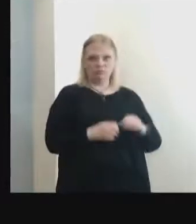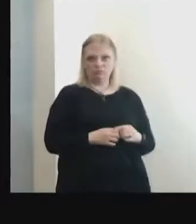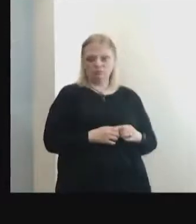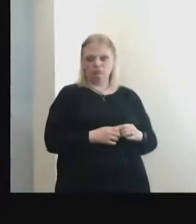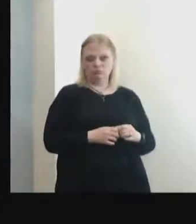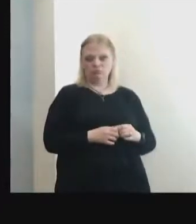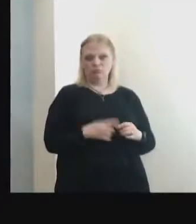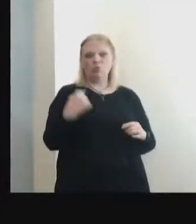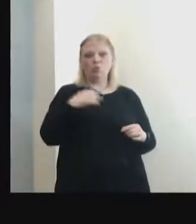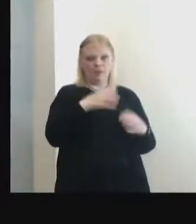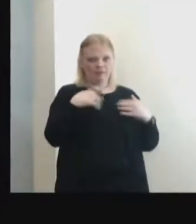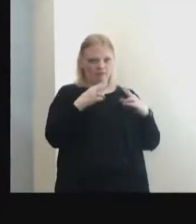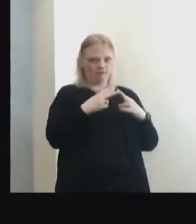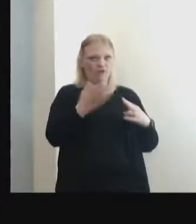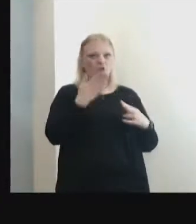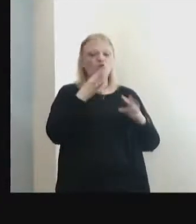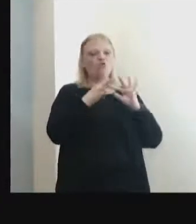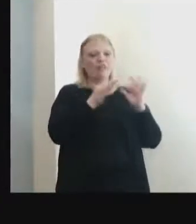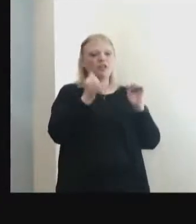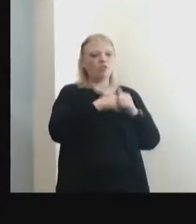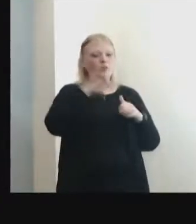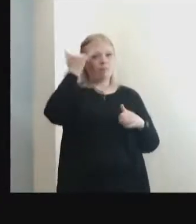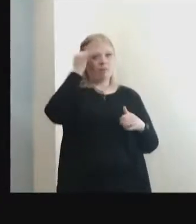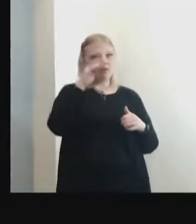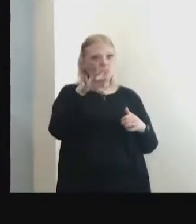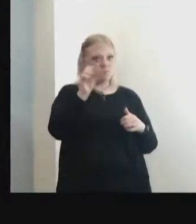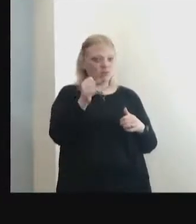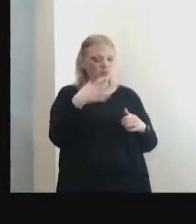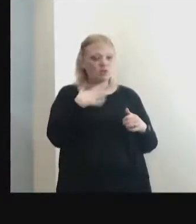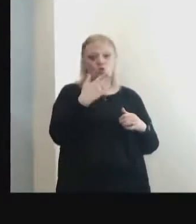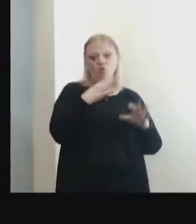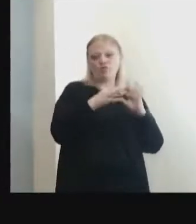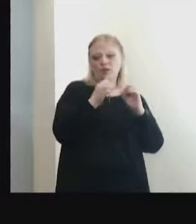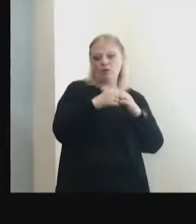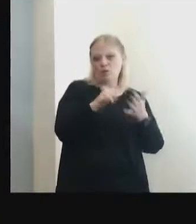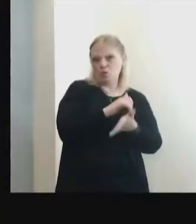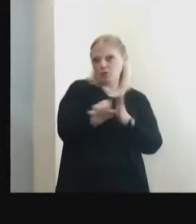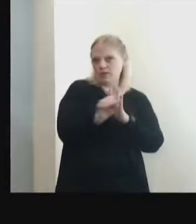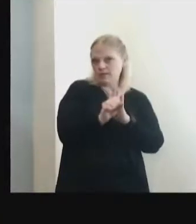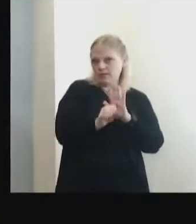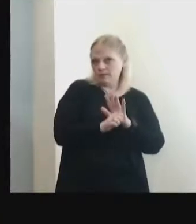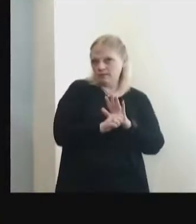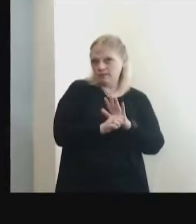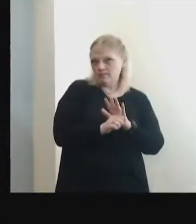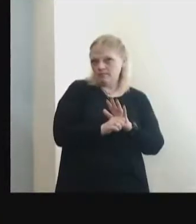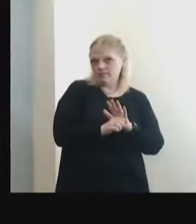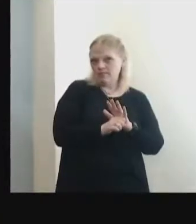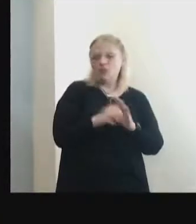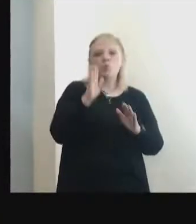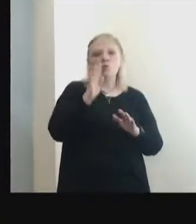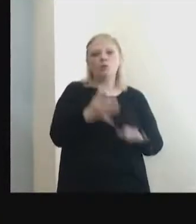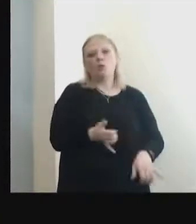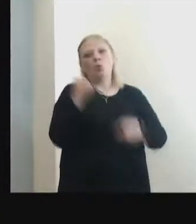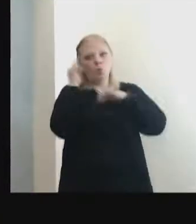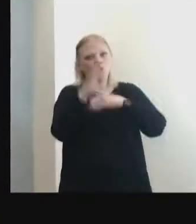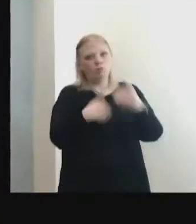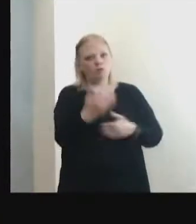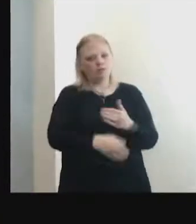say we have a very good relationship with the Buffalo Bills and a good relationship with New York State, and this is going to be a long process.